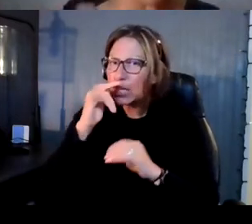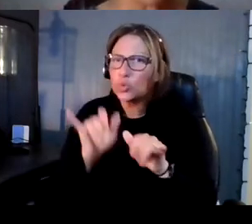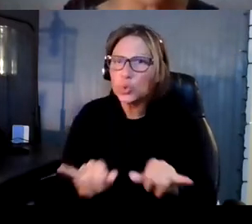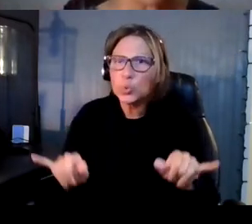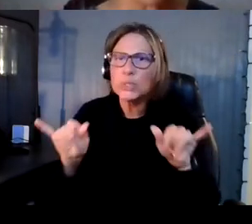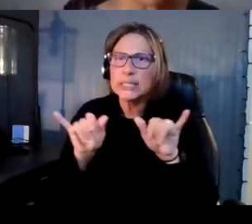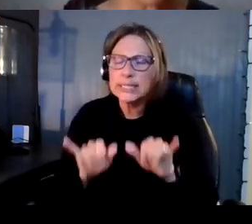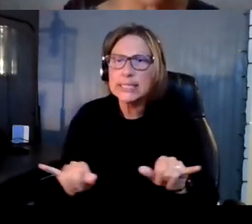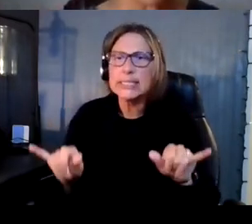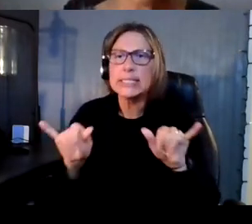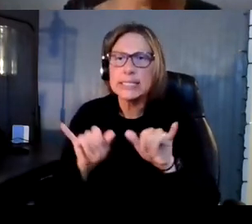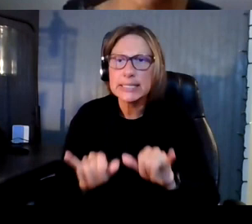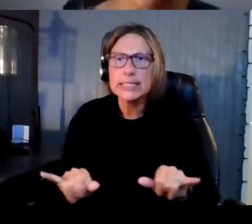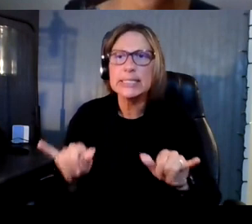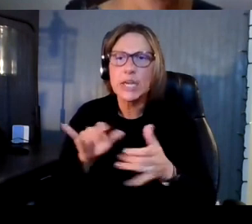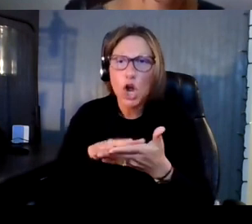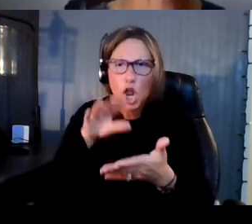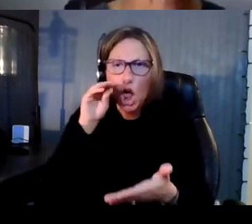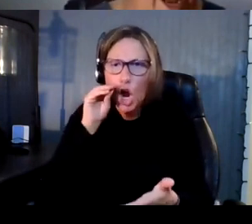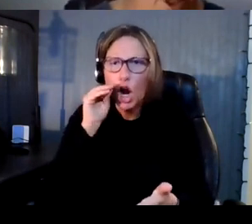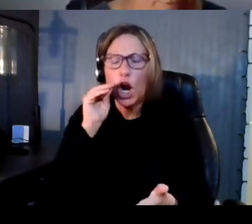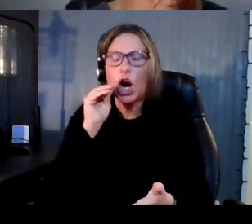that disjointed. Let's